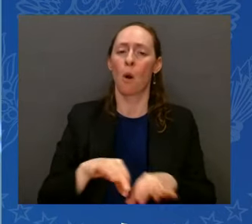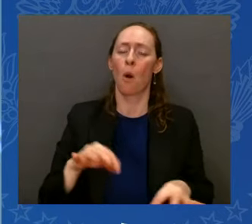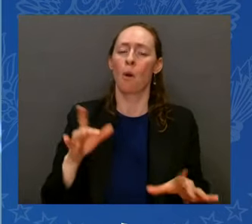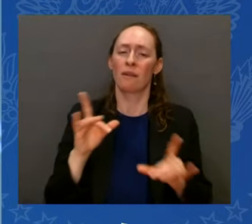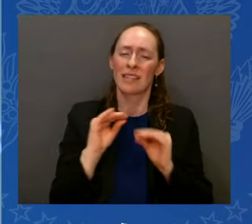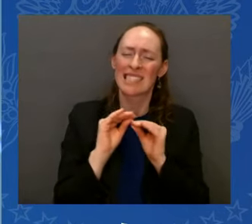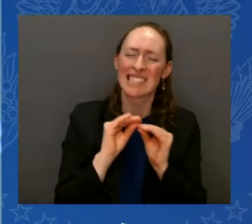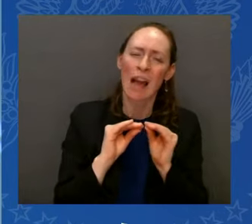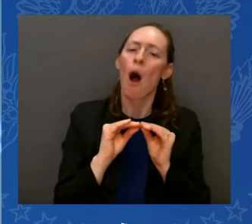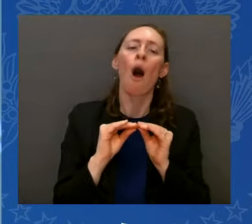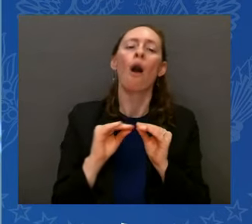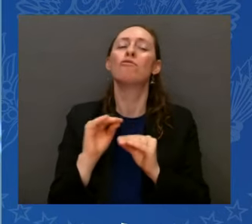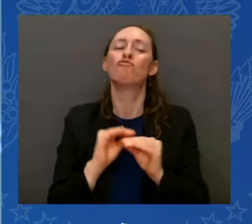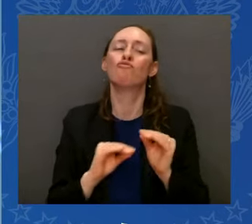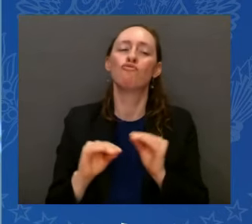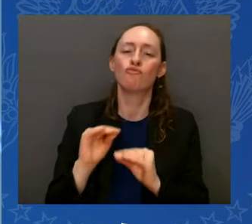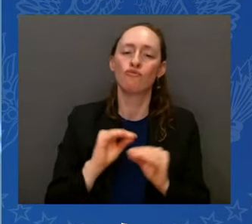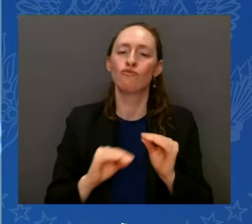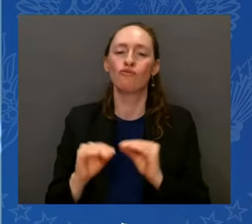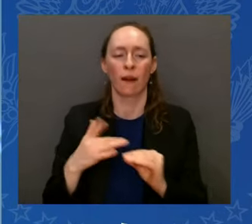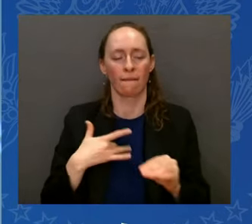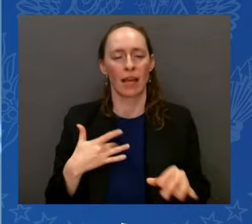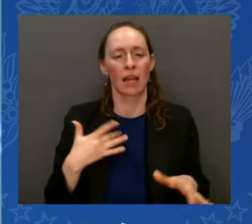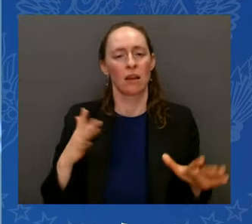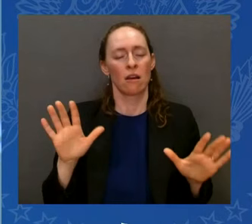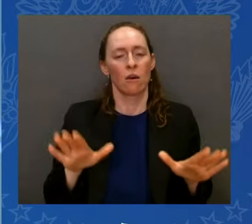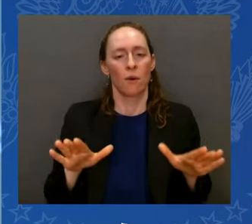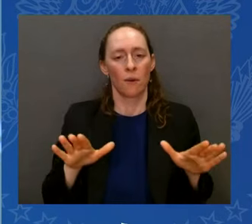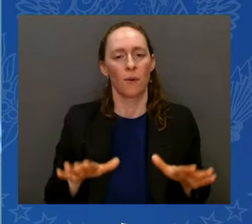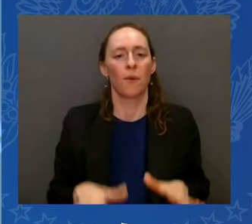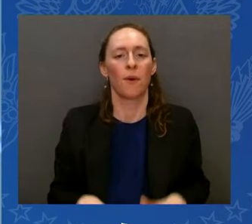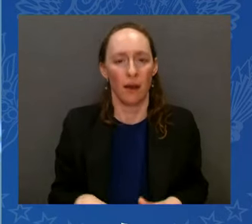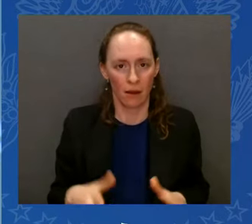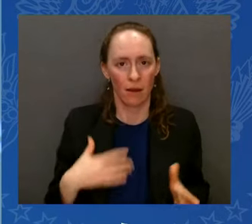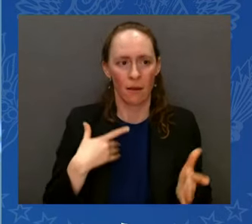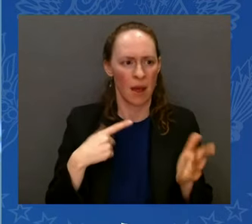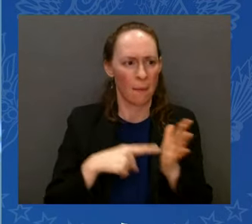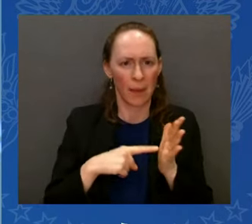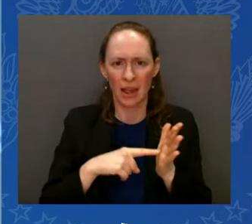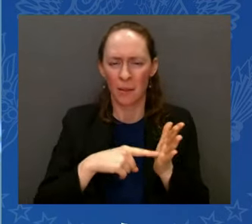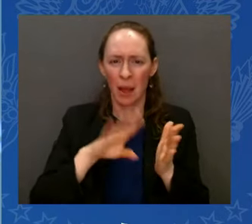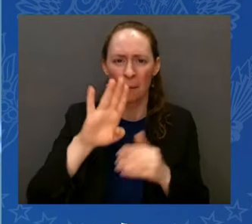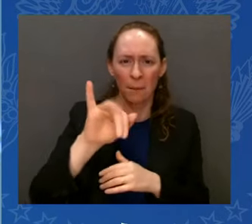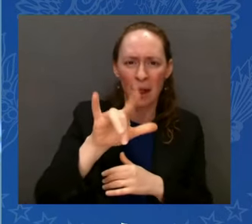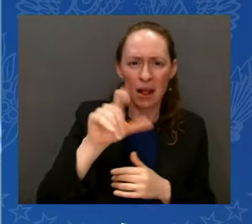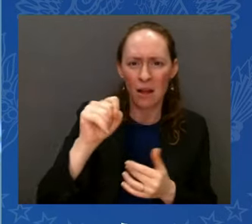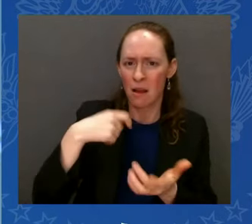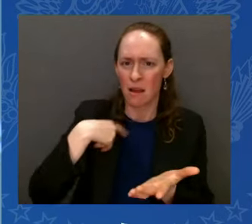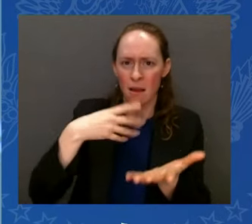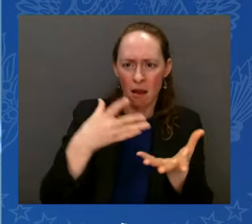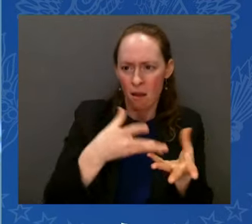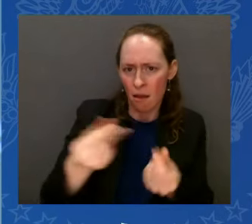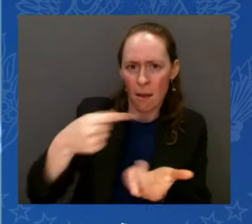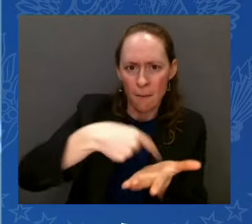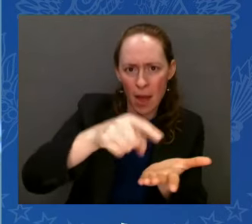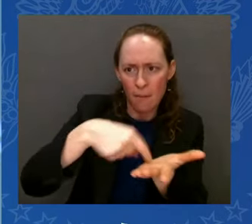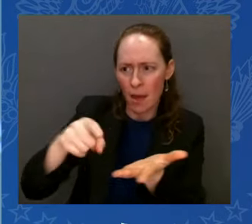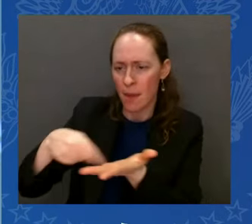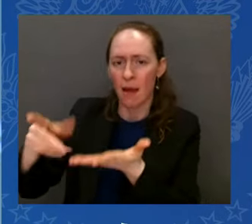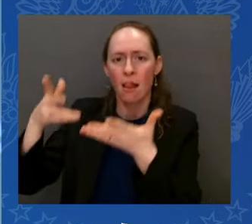bit left over after I paid all my bills. We're seeing this progress even as unemployment remains at a 50-year